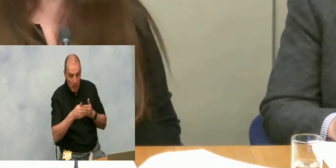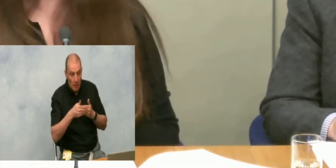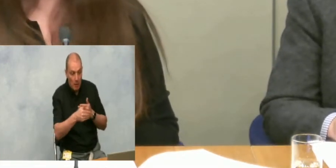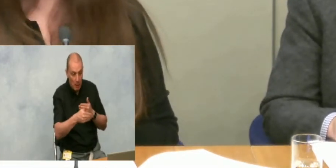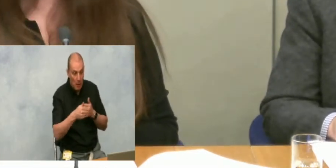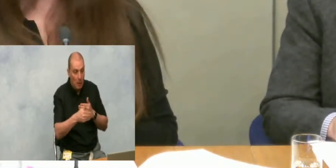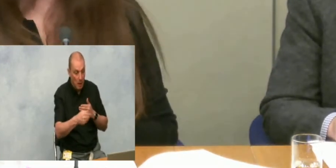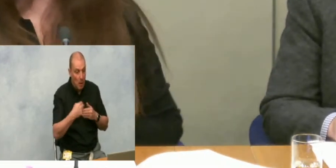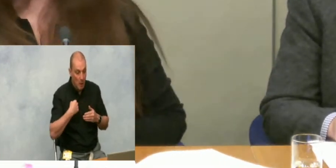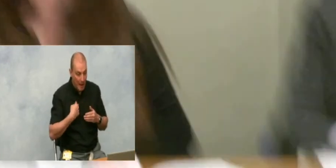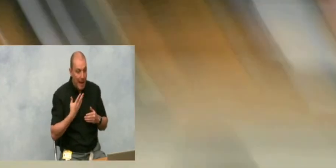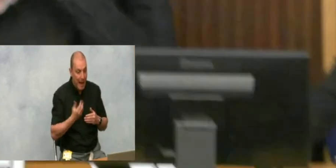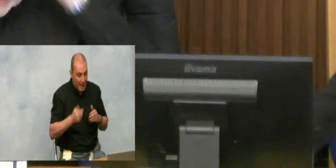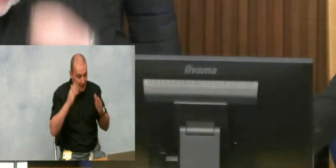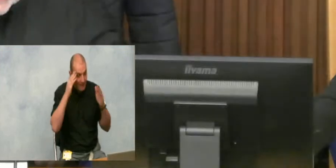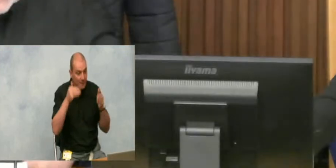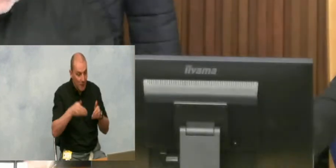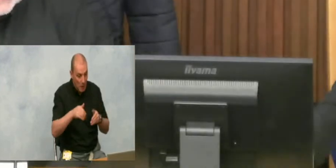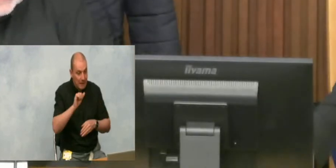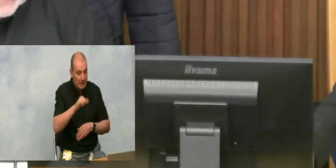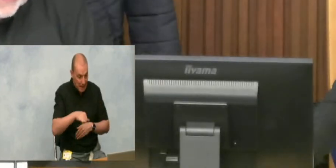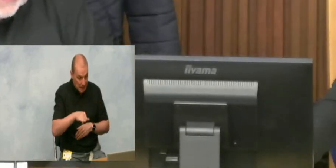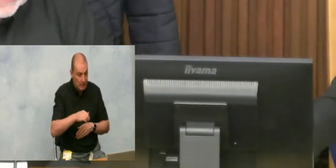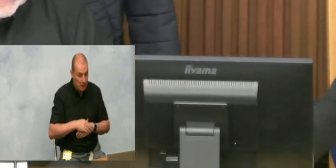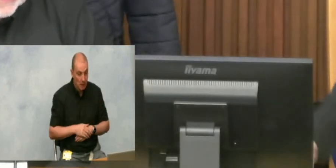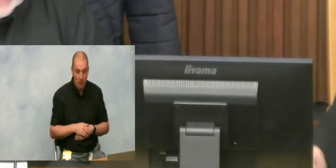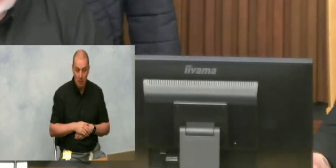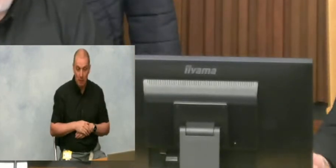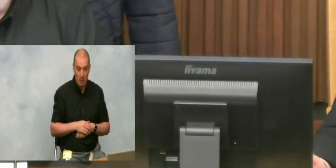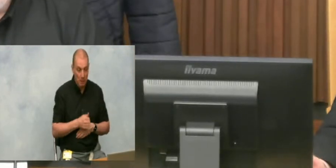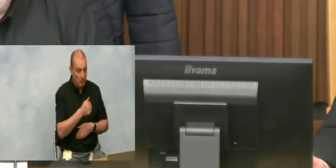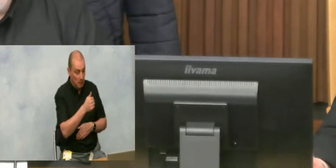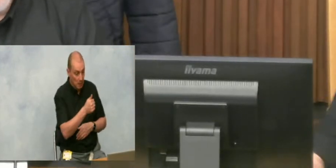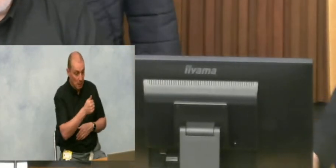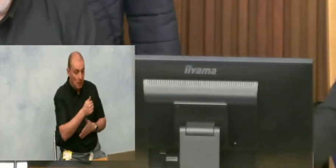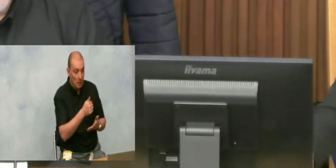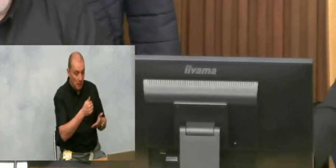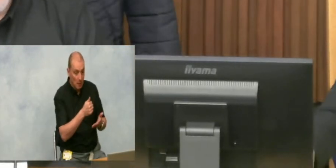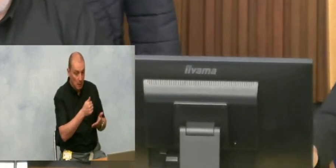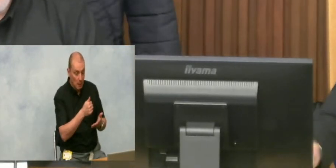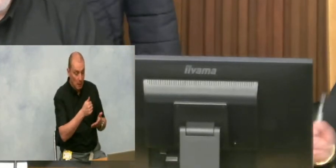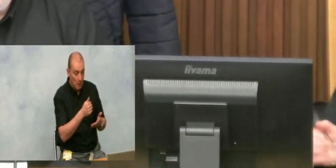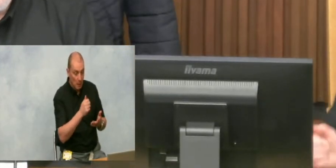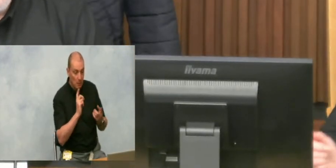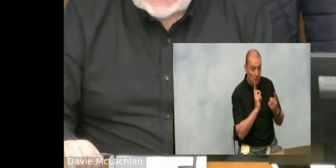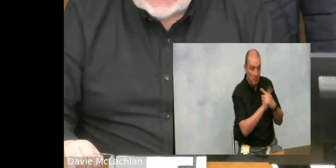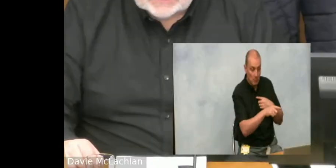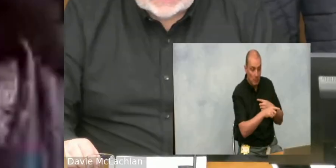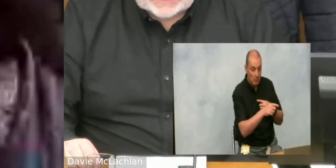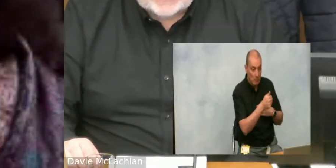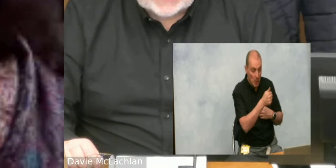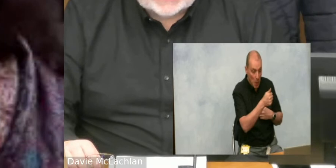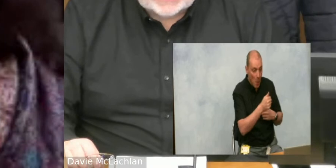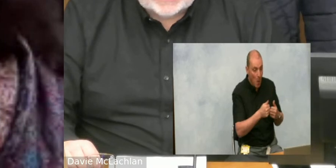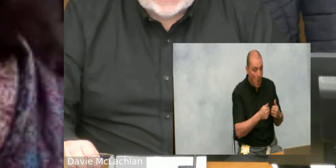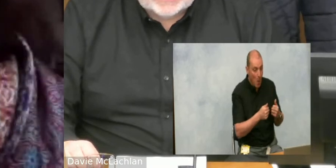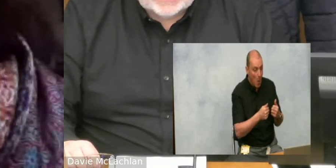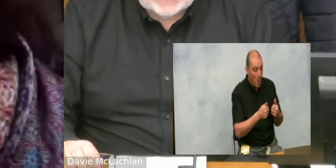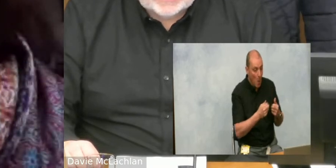Thank you, Annette. Julia, does that answer your question? It seems like quite a nice broad mix there. Hopefully that meets to your